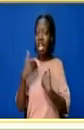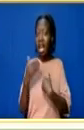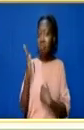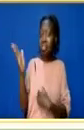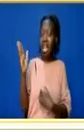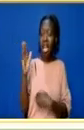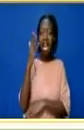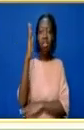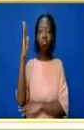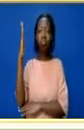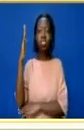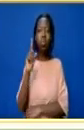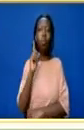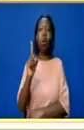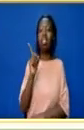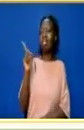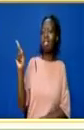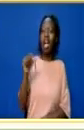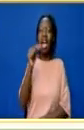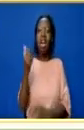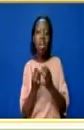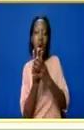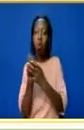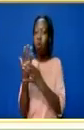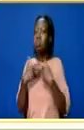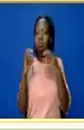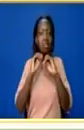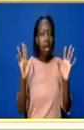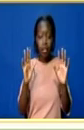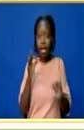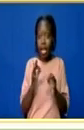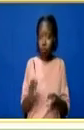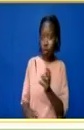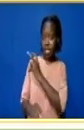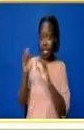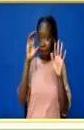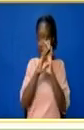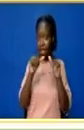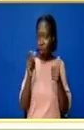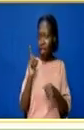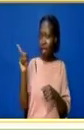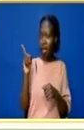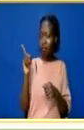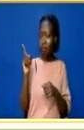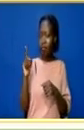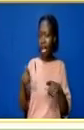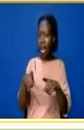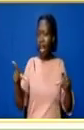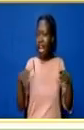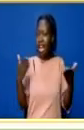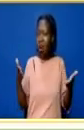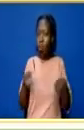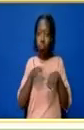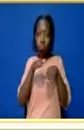alone, no other plant. Yes. Then if you look at that picture properly, the ground is slanted. It's not